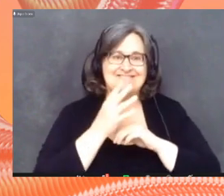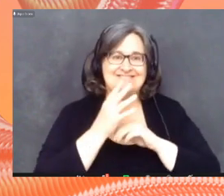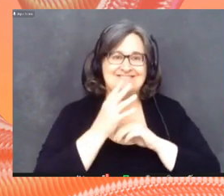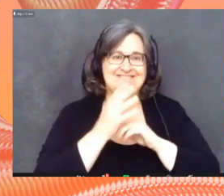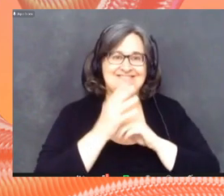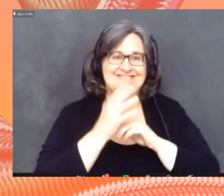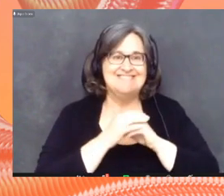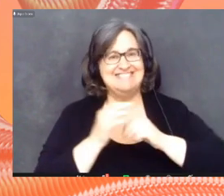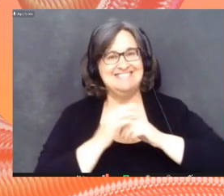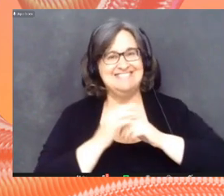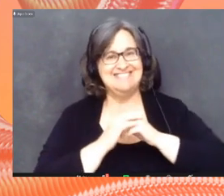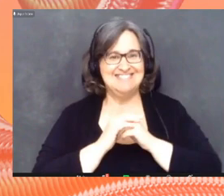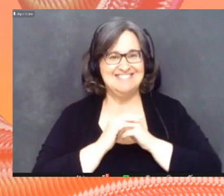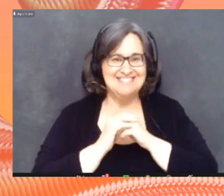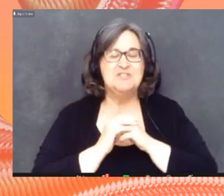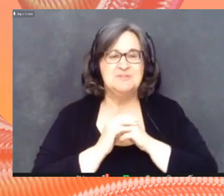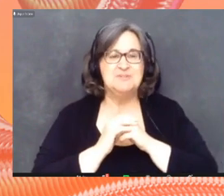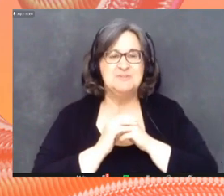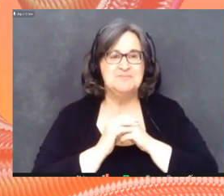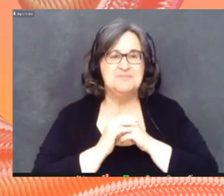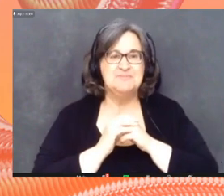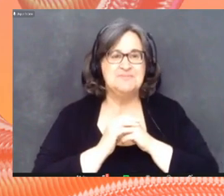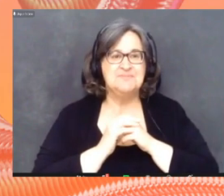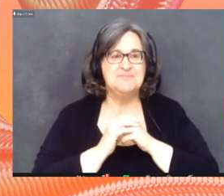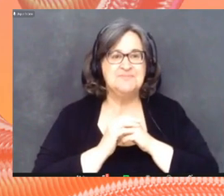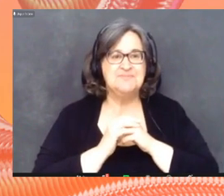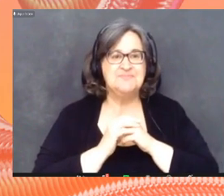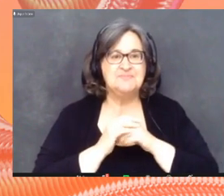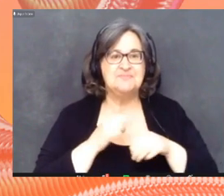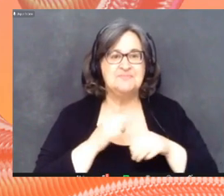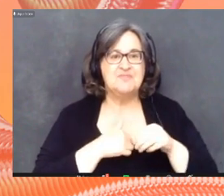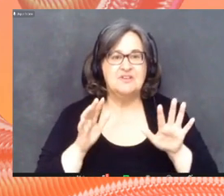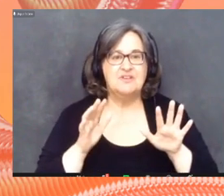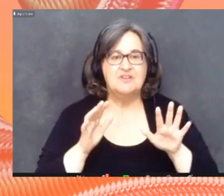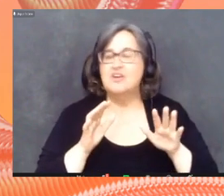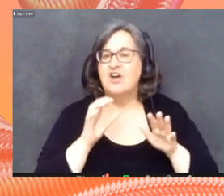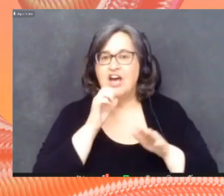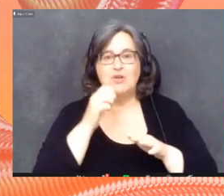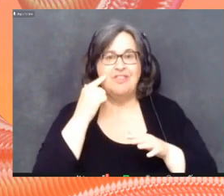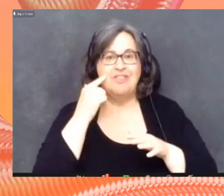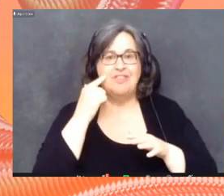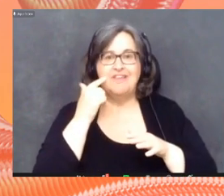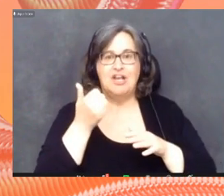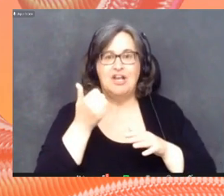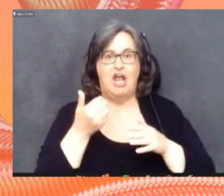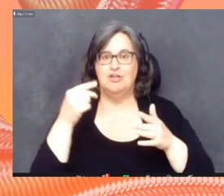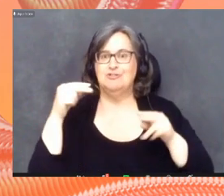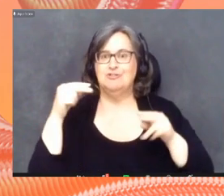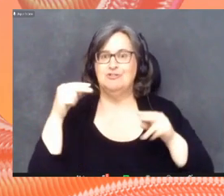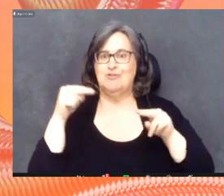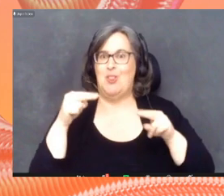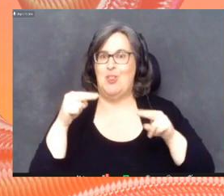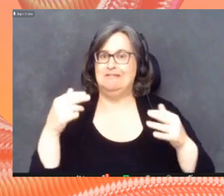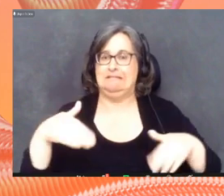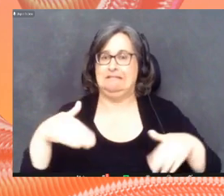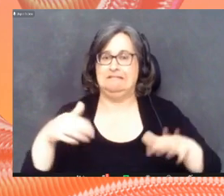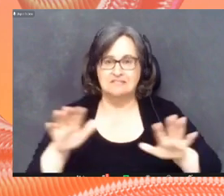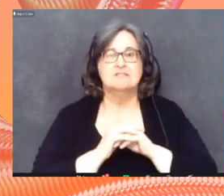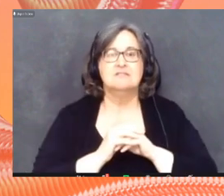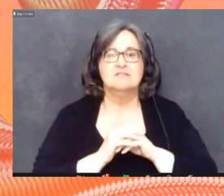What is? Anyway, yeah. Like, I don't think anybody, you know, touched. I don't know. yeah, exactly.